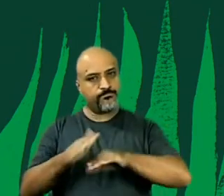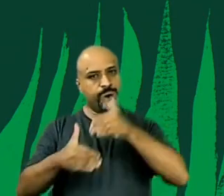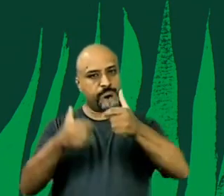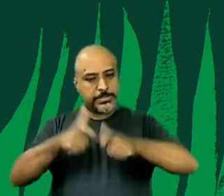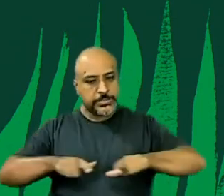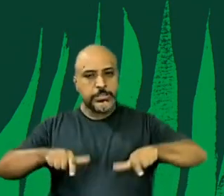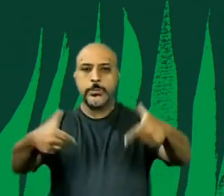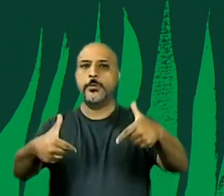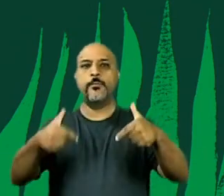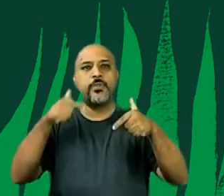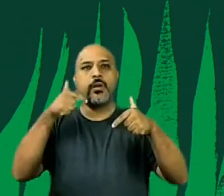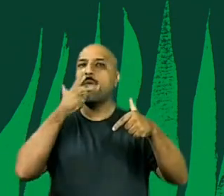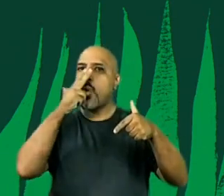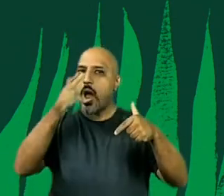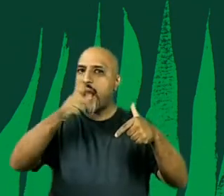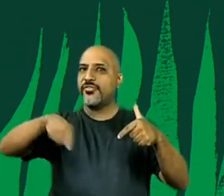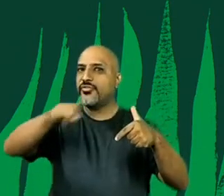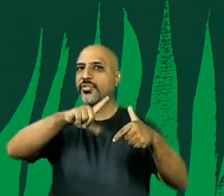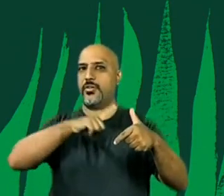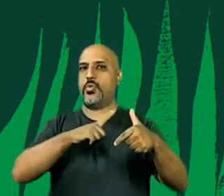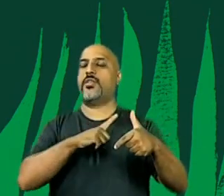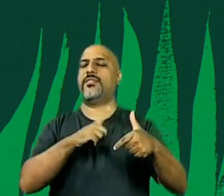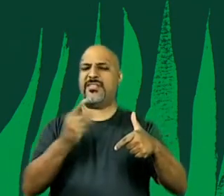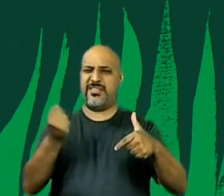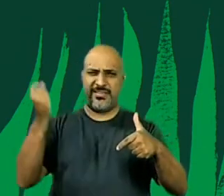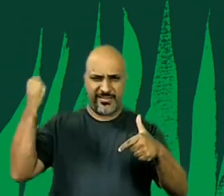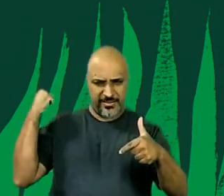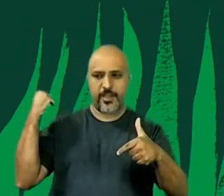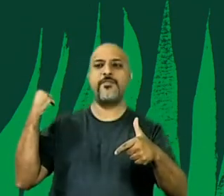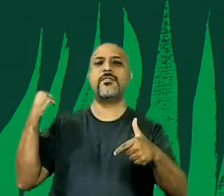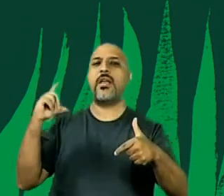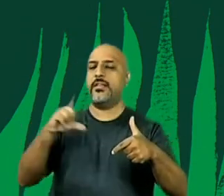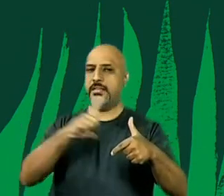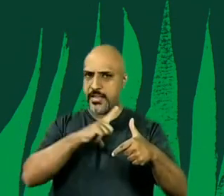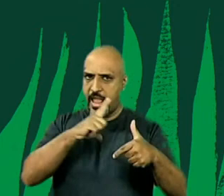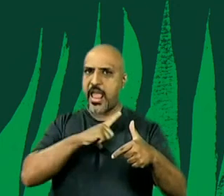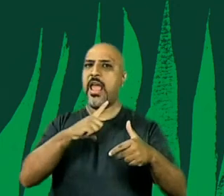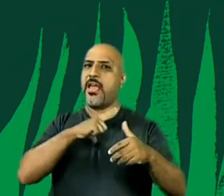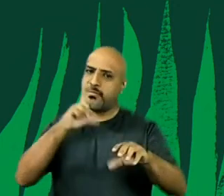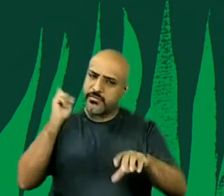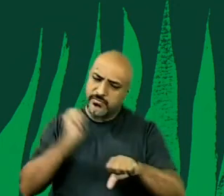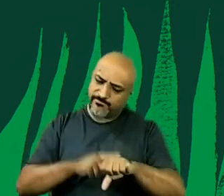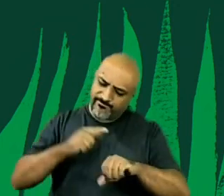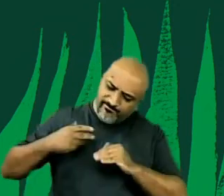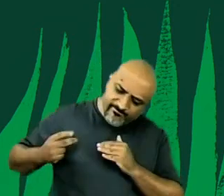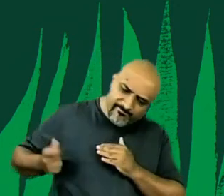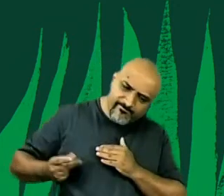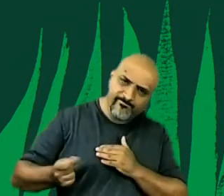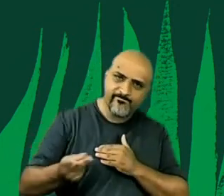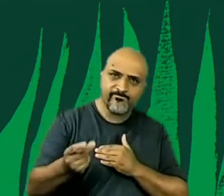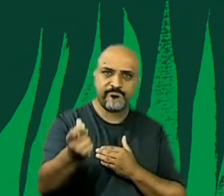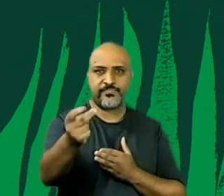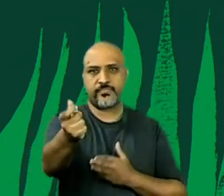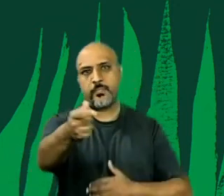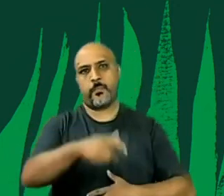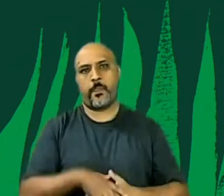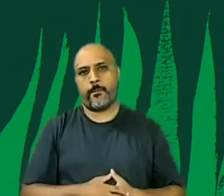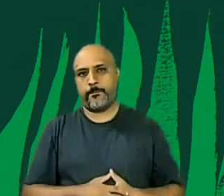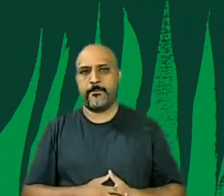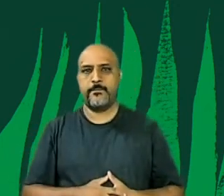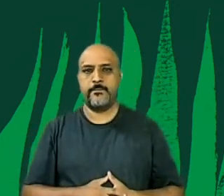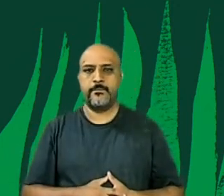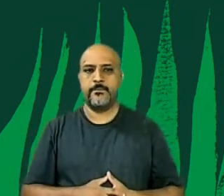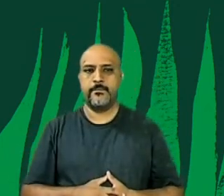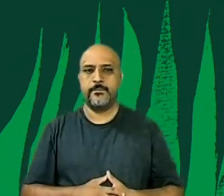making these strategies of affirmation possible, we have, we do this all the time.